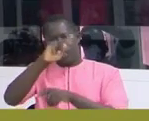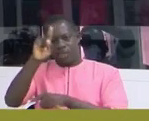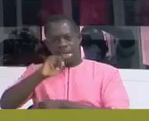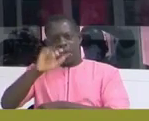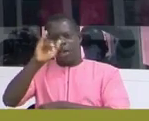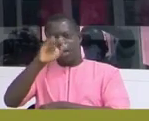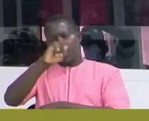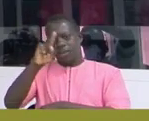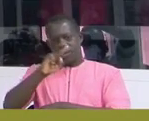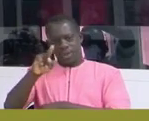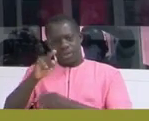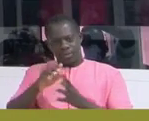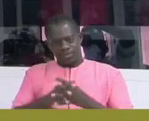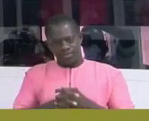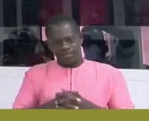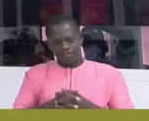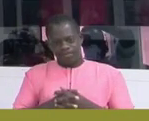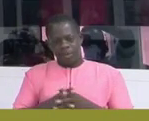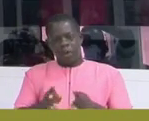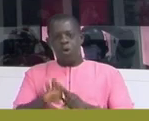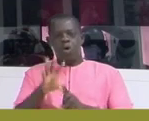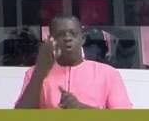conversation? Okay.